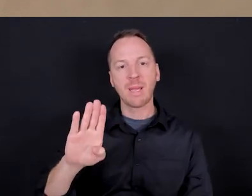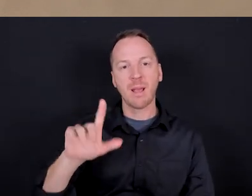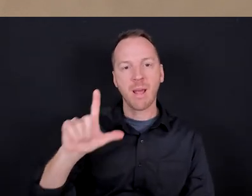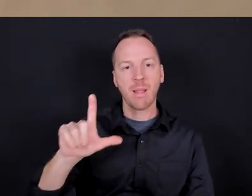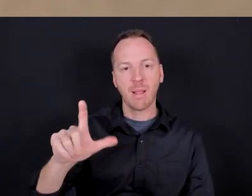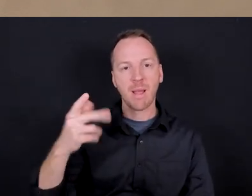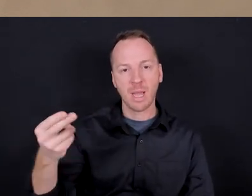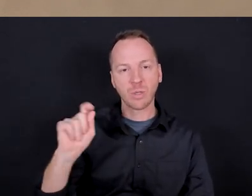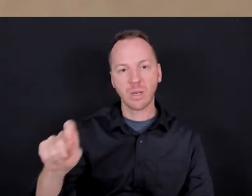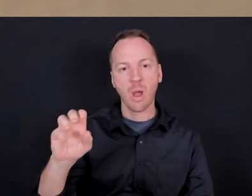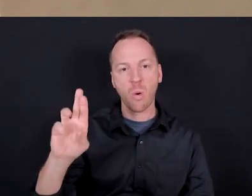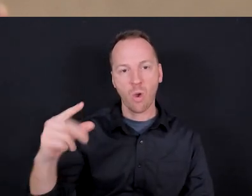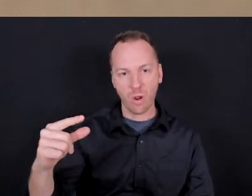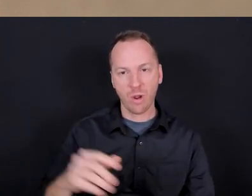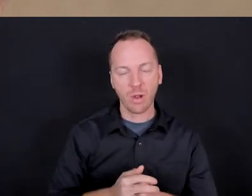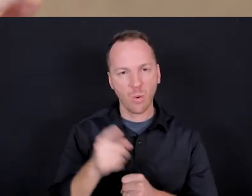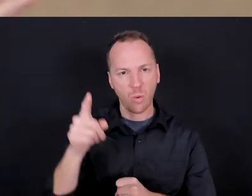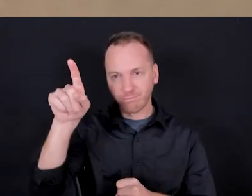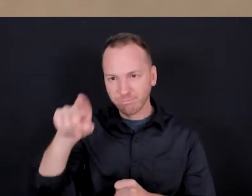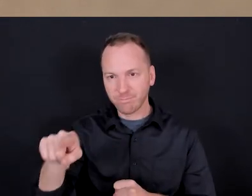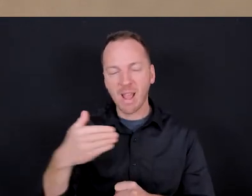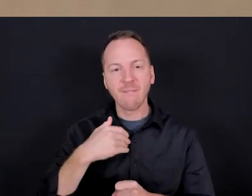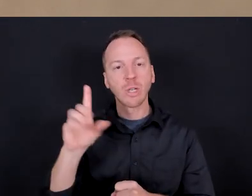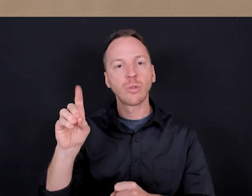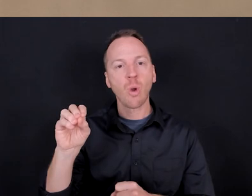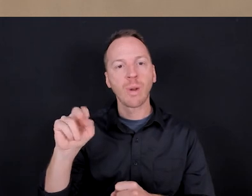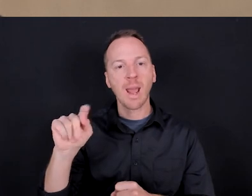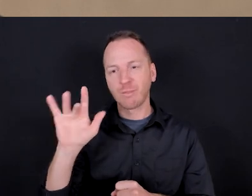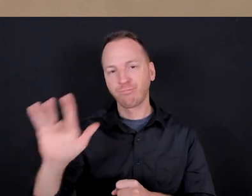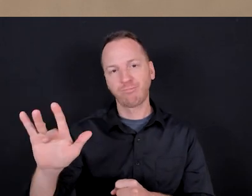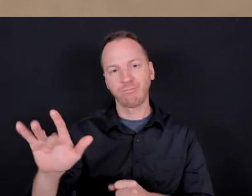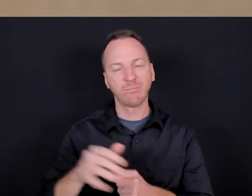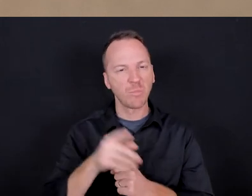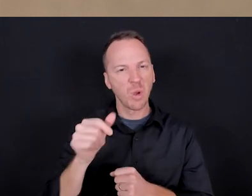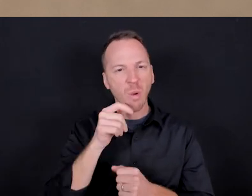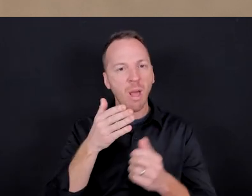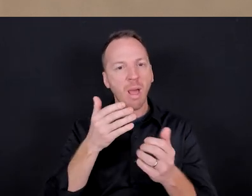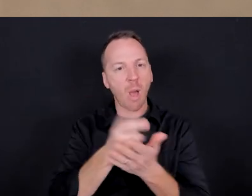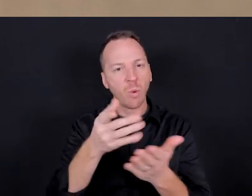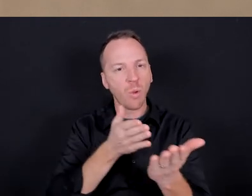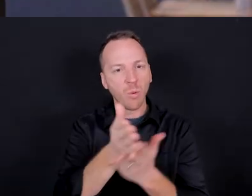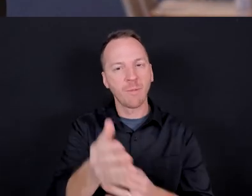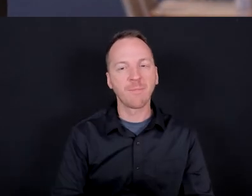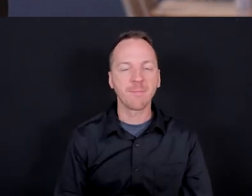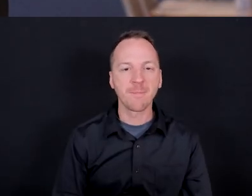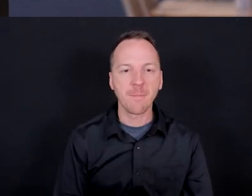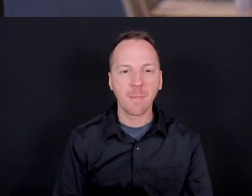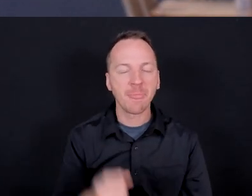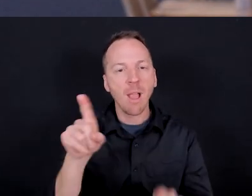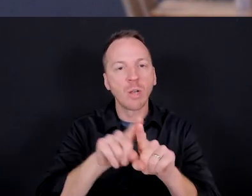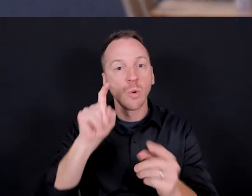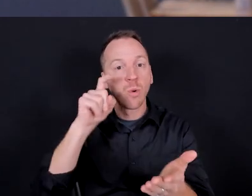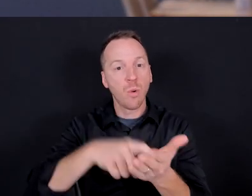bllh.org, and you go down to the donate section, click on that, and it'll guide you through. You'll